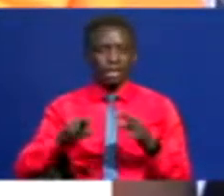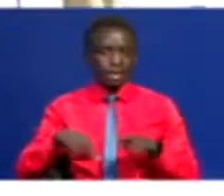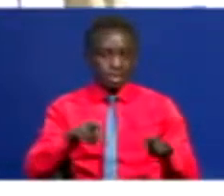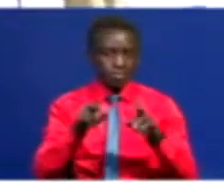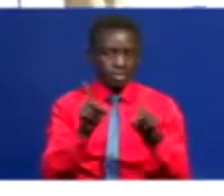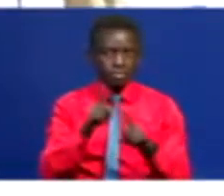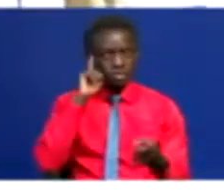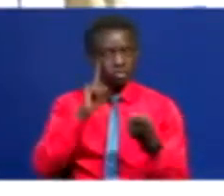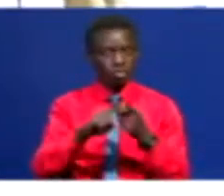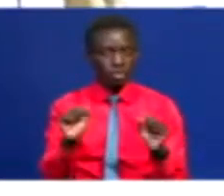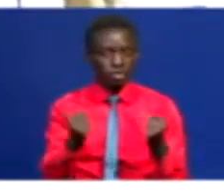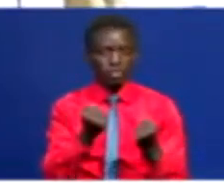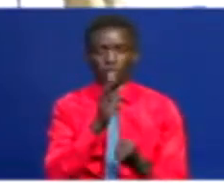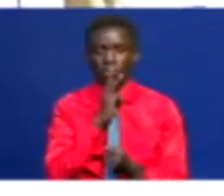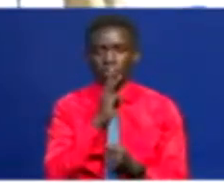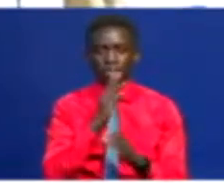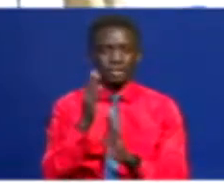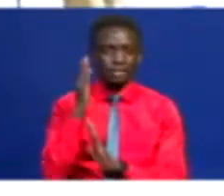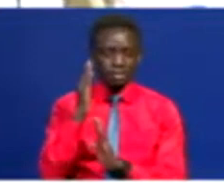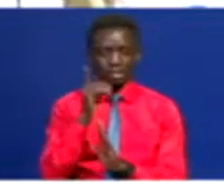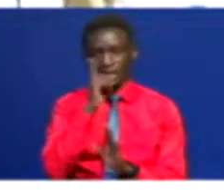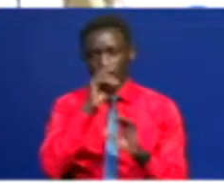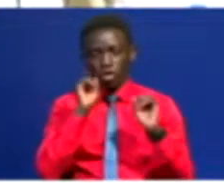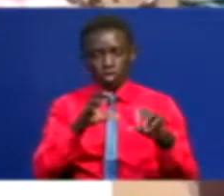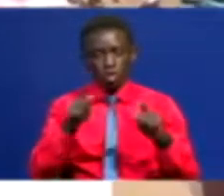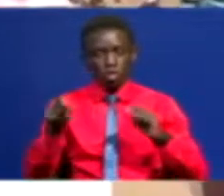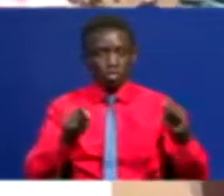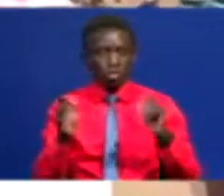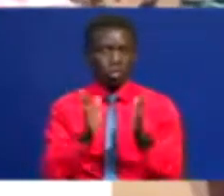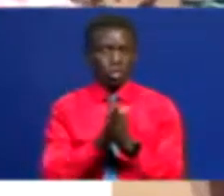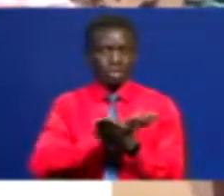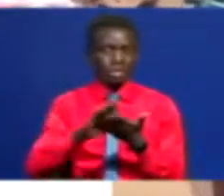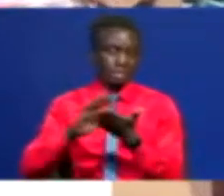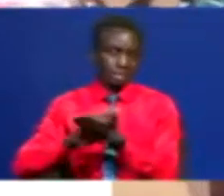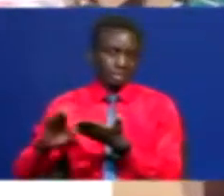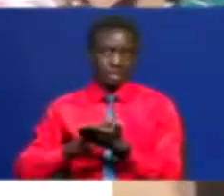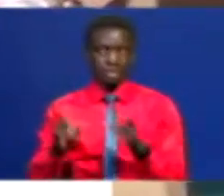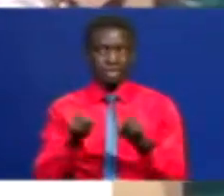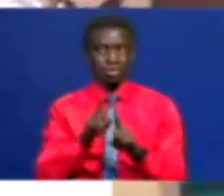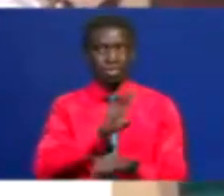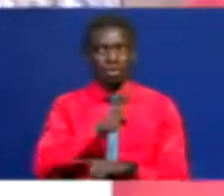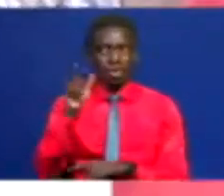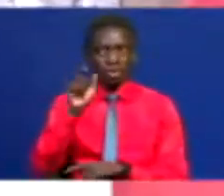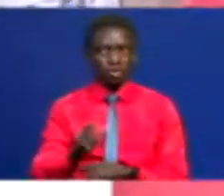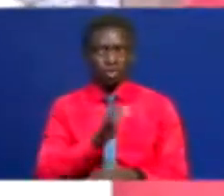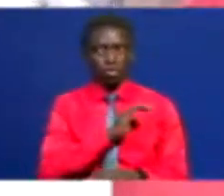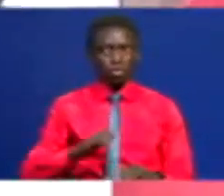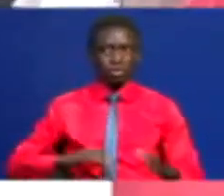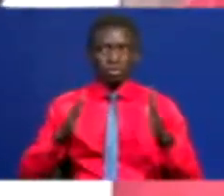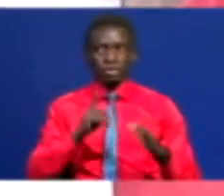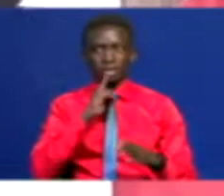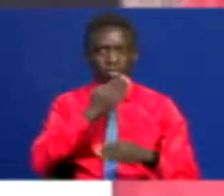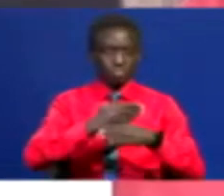safety, security, pollution control, and sanitation. Western Regional Commissioner Irungu Macharia said the construction